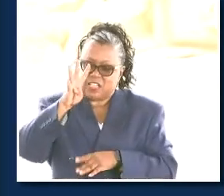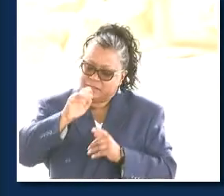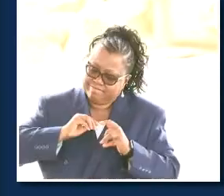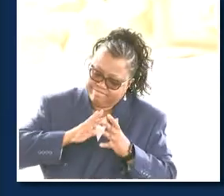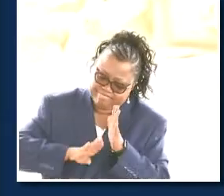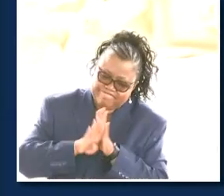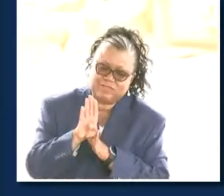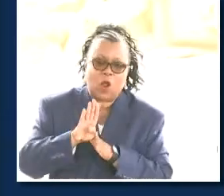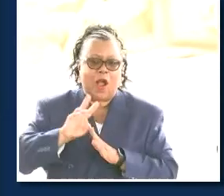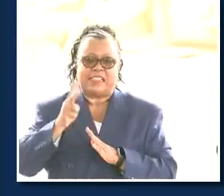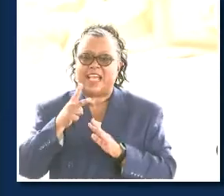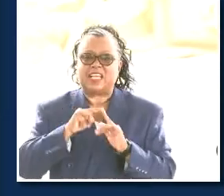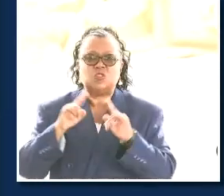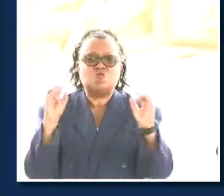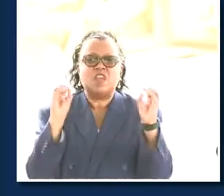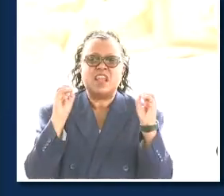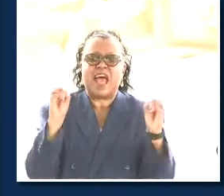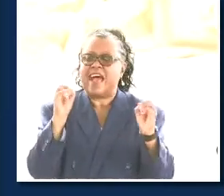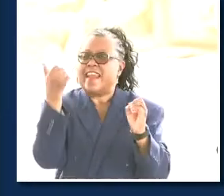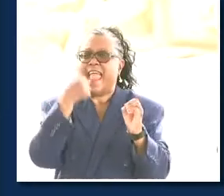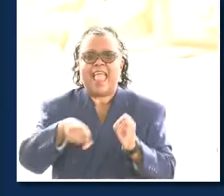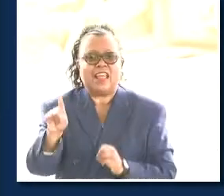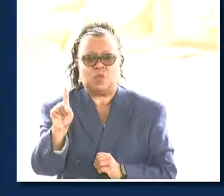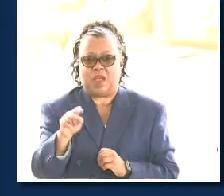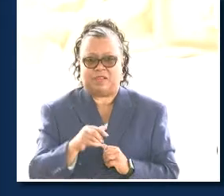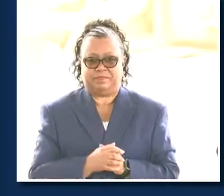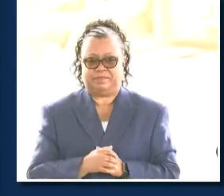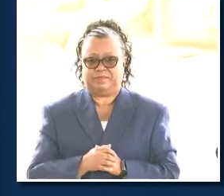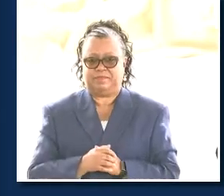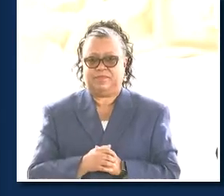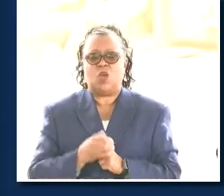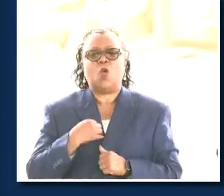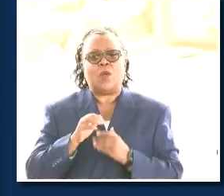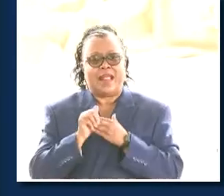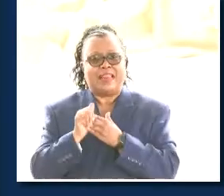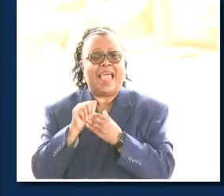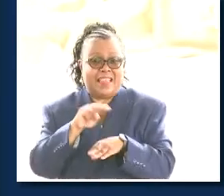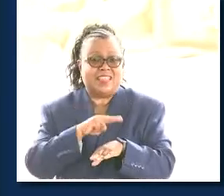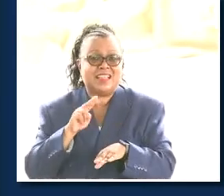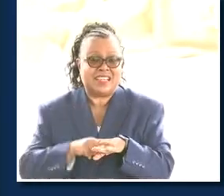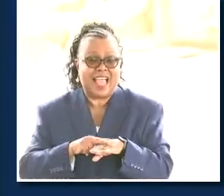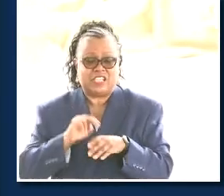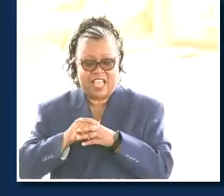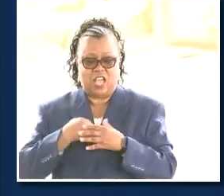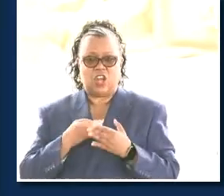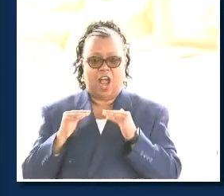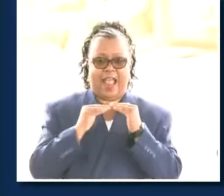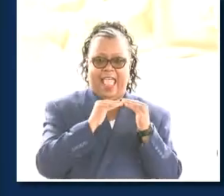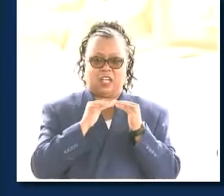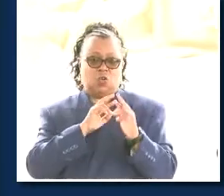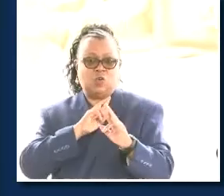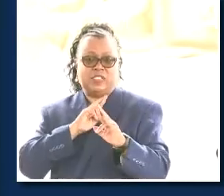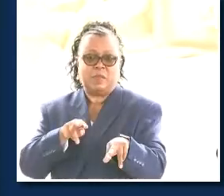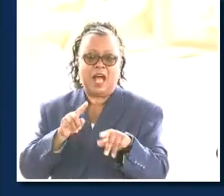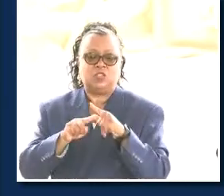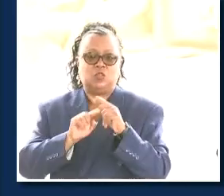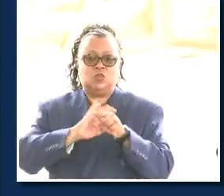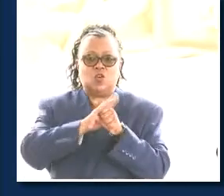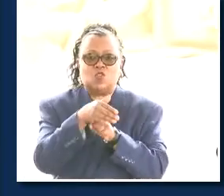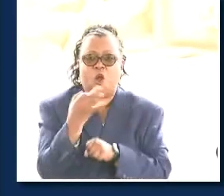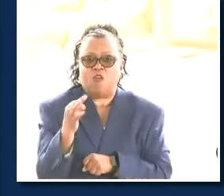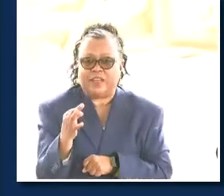are second to none anywhere. We led the nation in our equitable response to